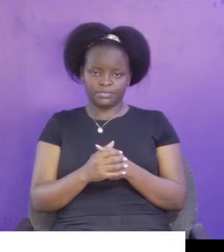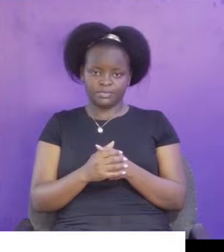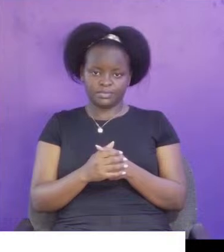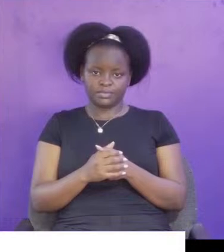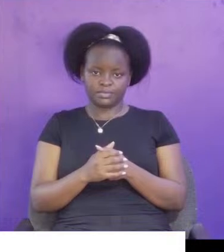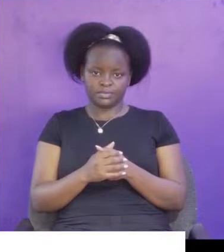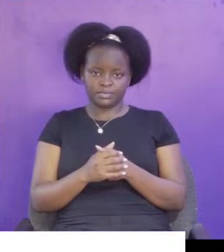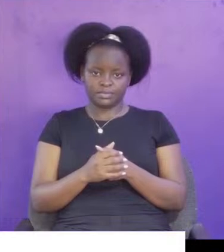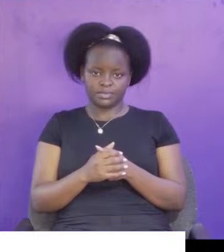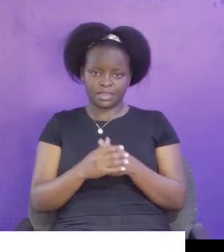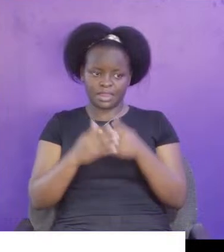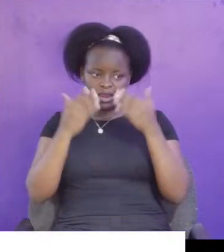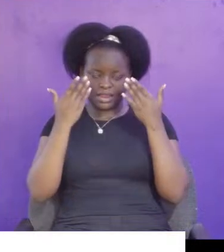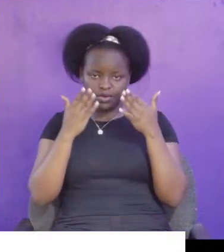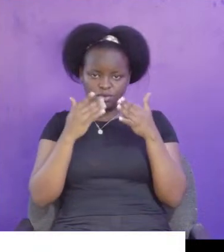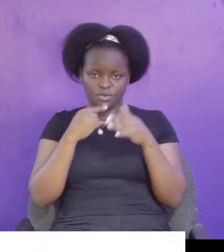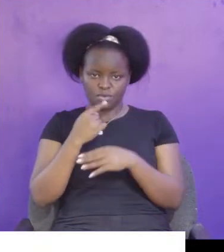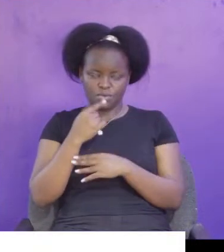miss more,